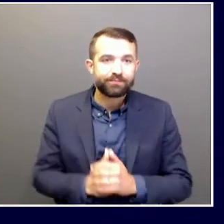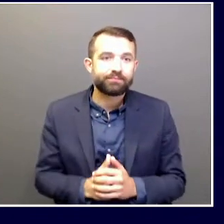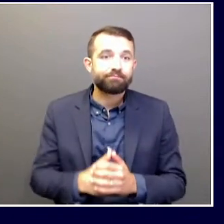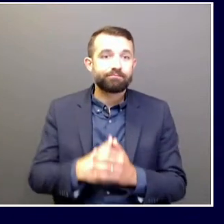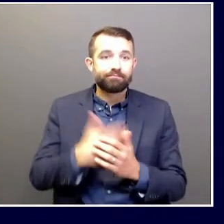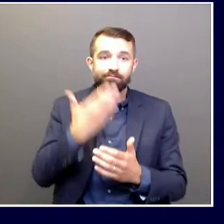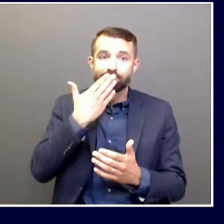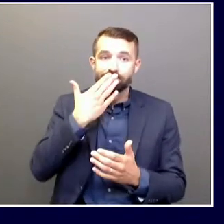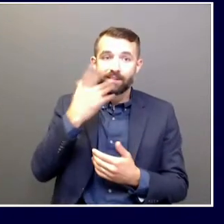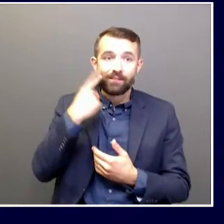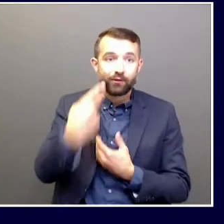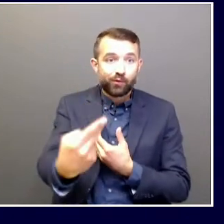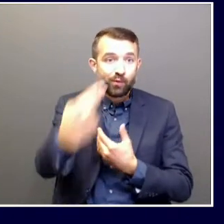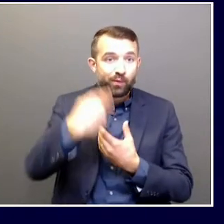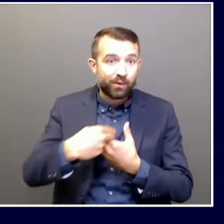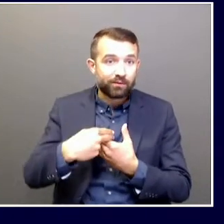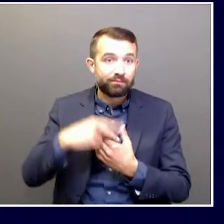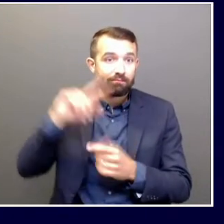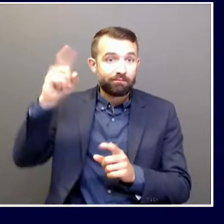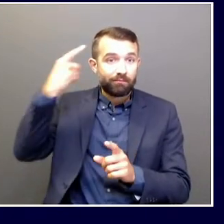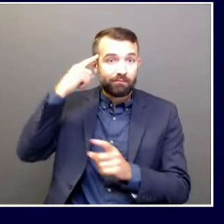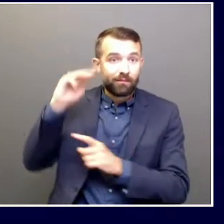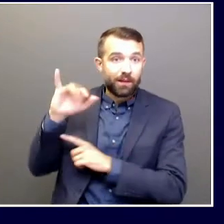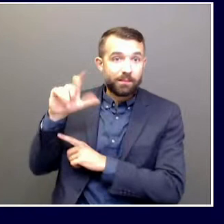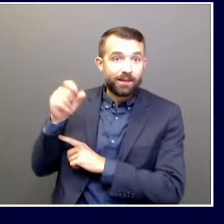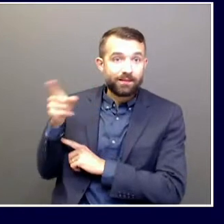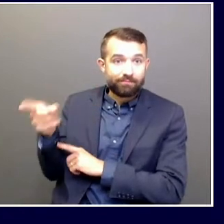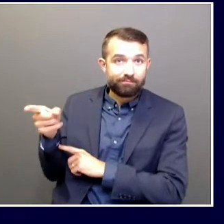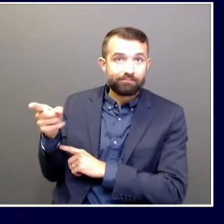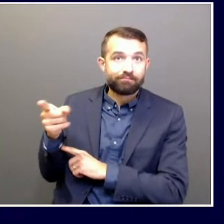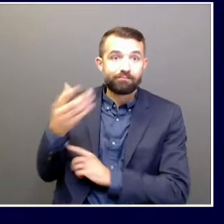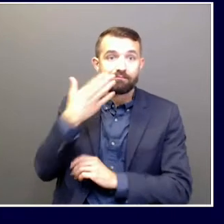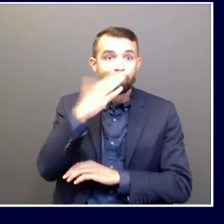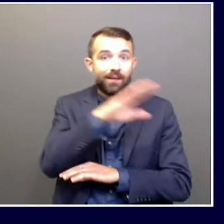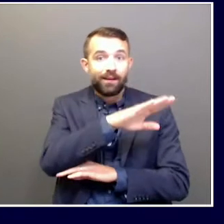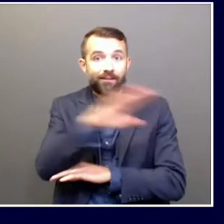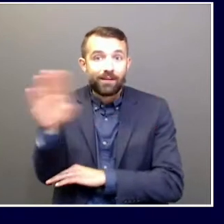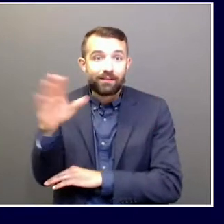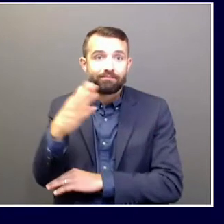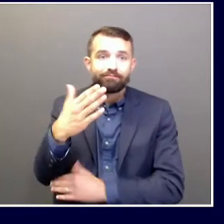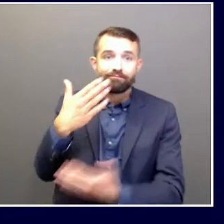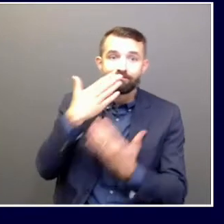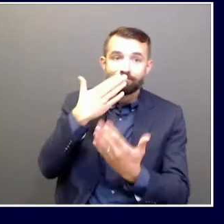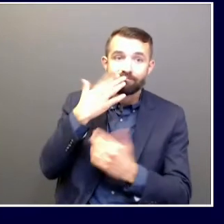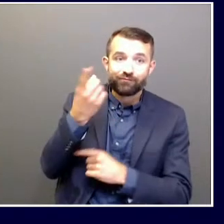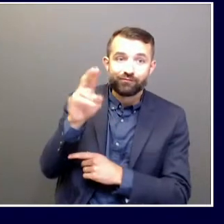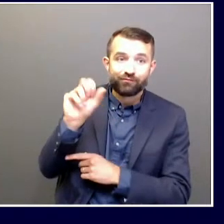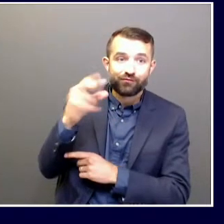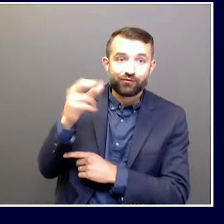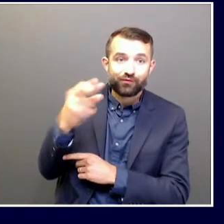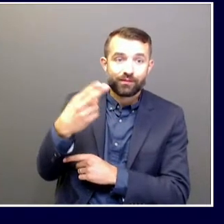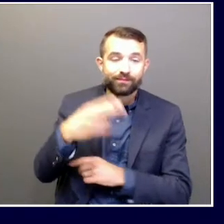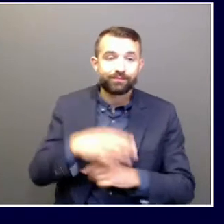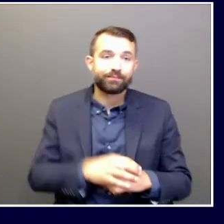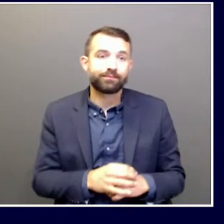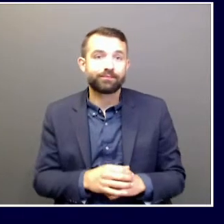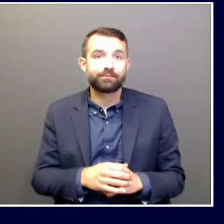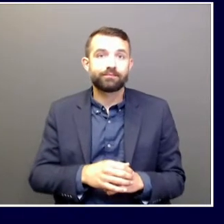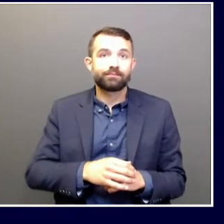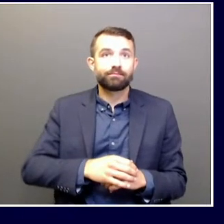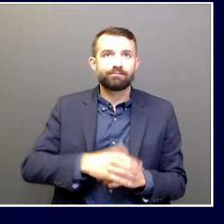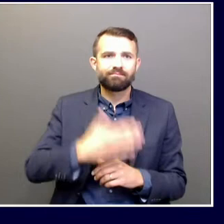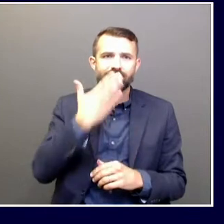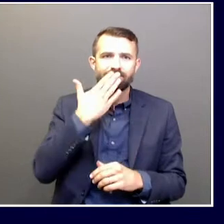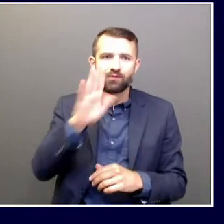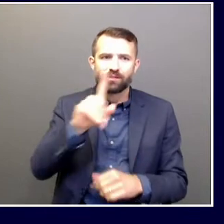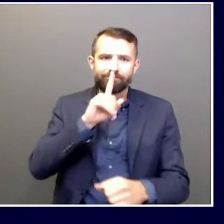Governor Mills. Good afternoon, and thank you, Dr. Shah. Thank you for your devoted service to the people of Maine